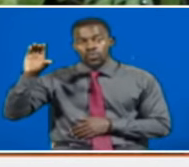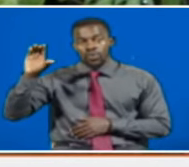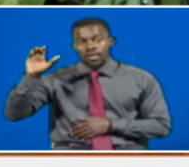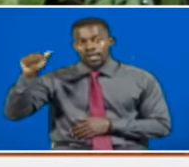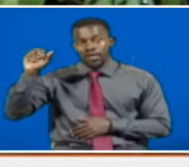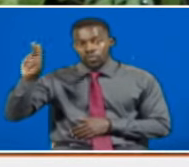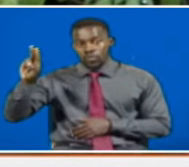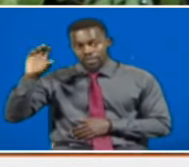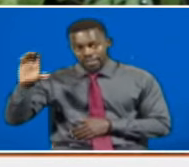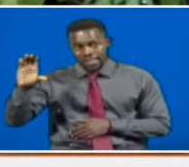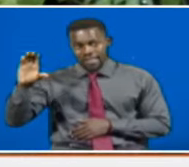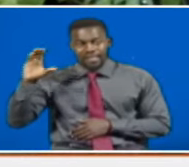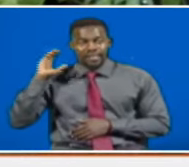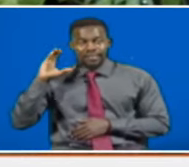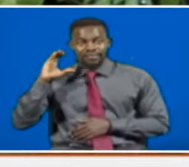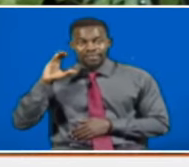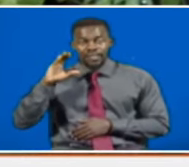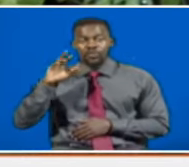Africa Union Commission